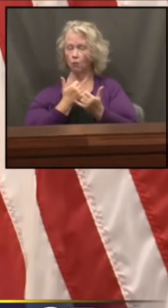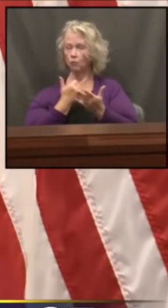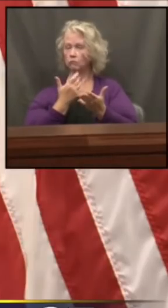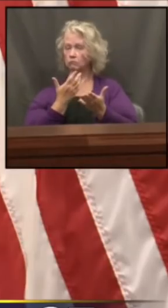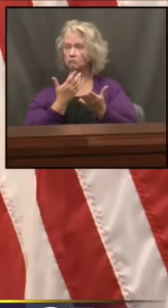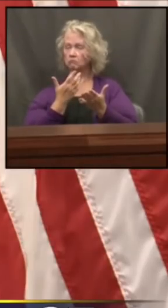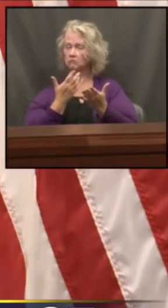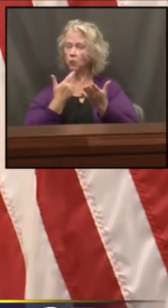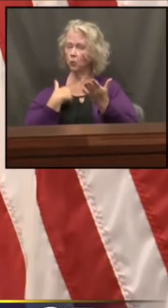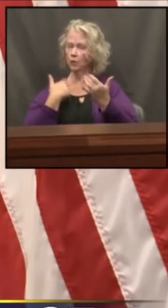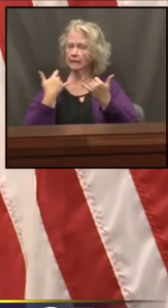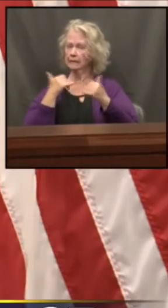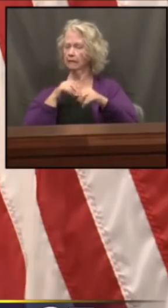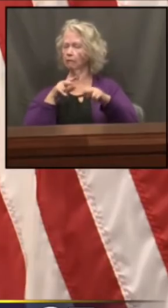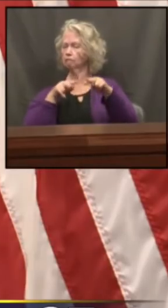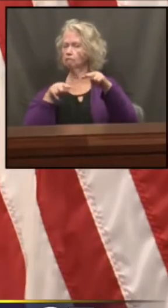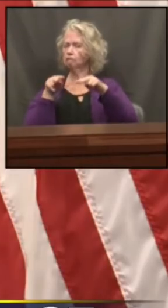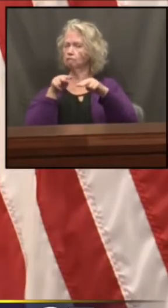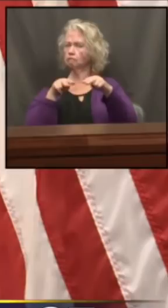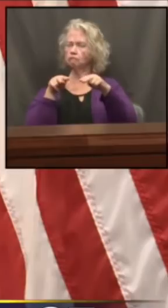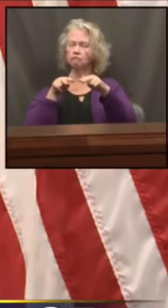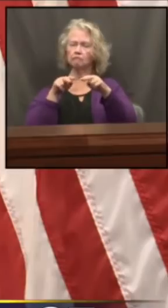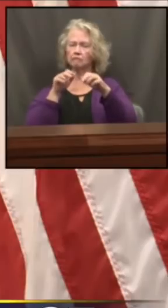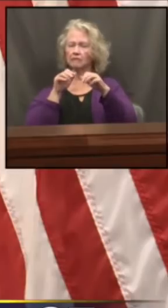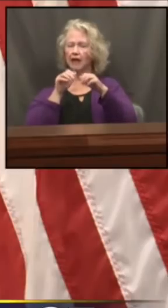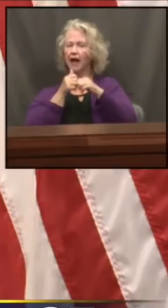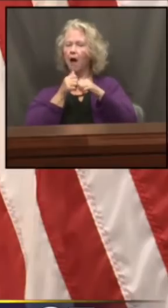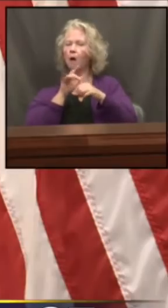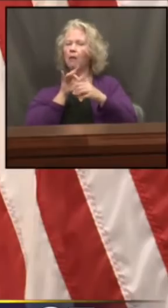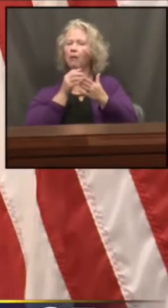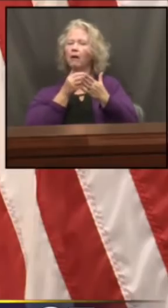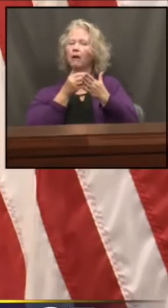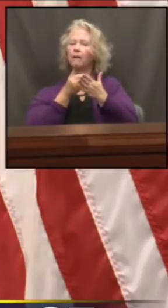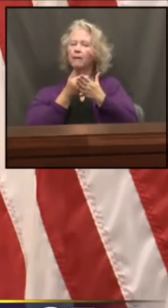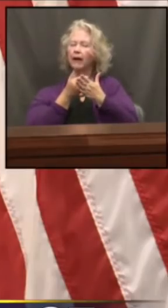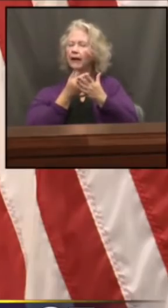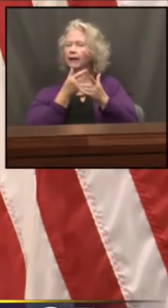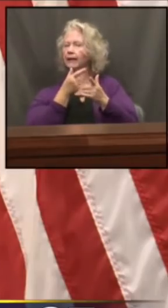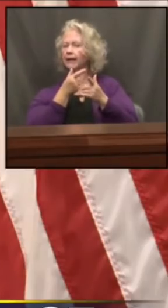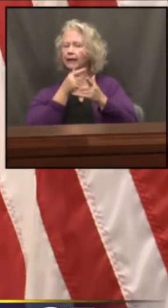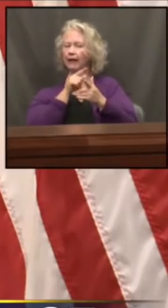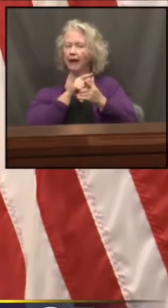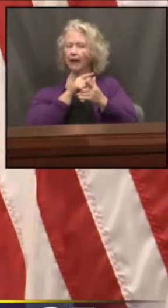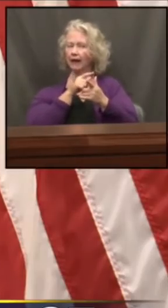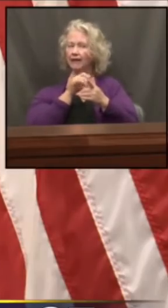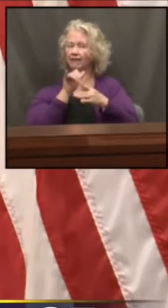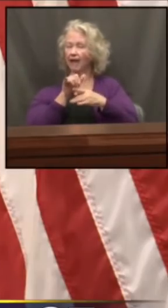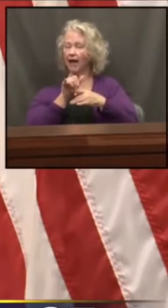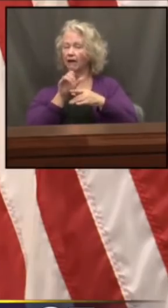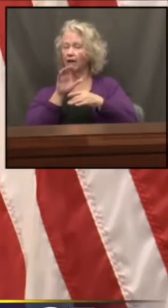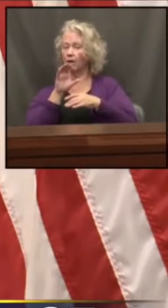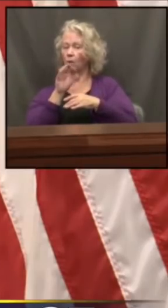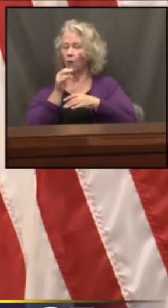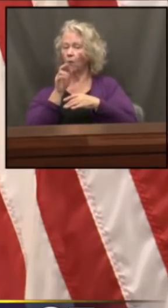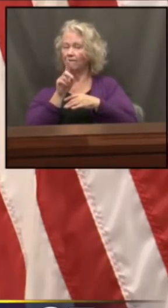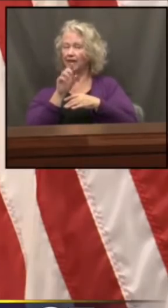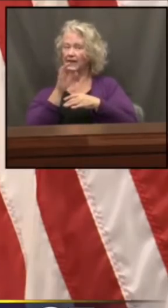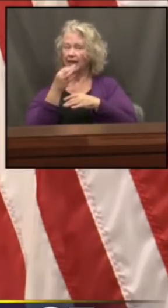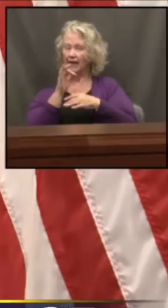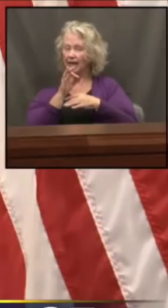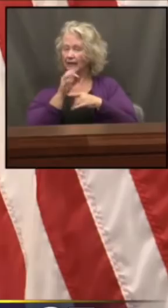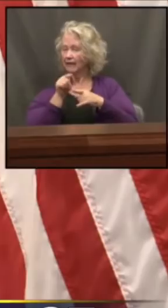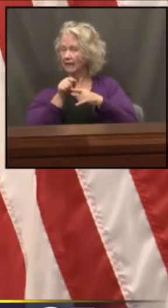are still monitoring and seeing how the COVID-19 pandemic is taking its head here in the state of Connecticut. And we